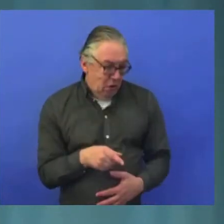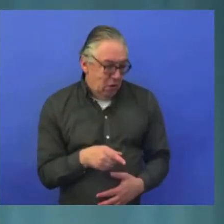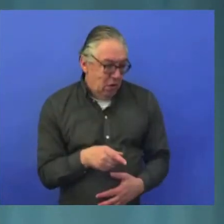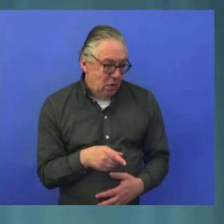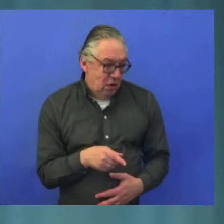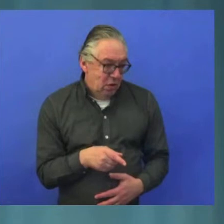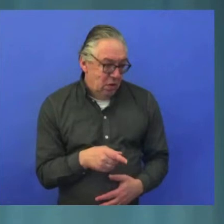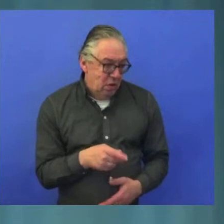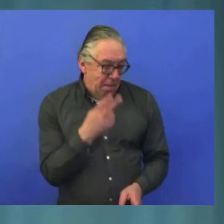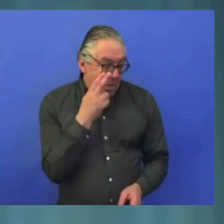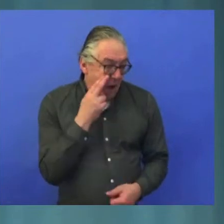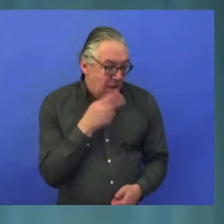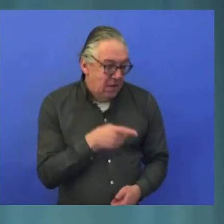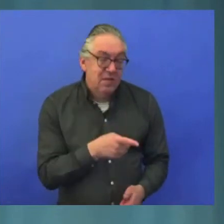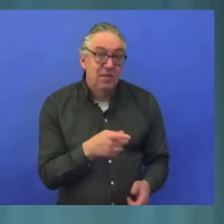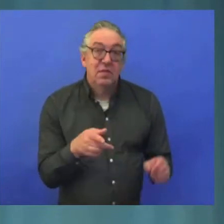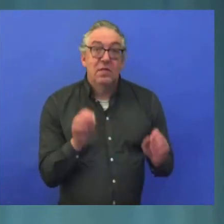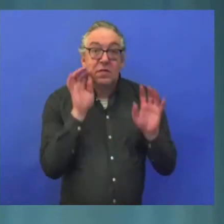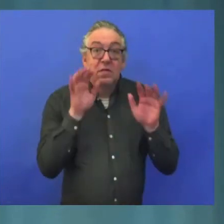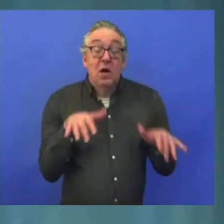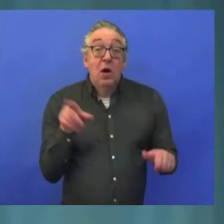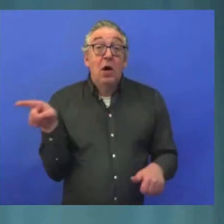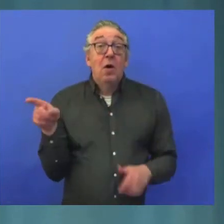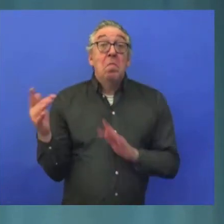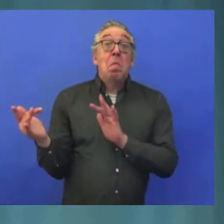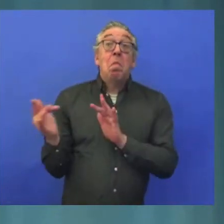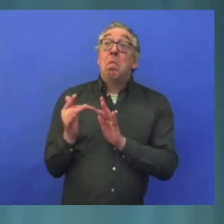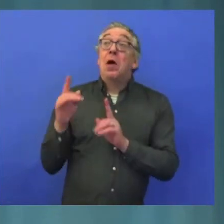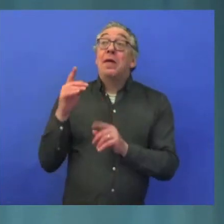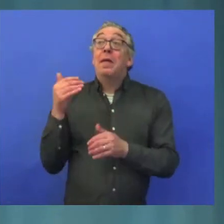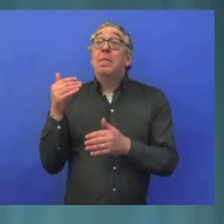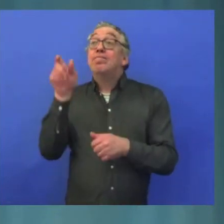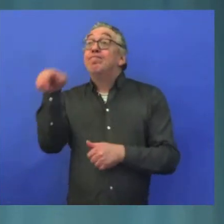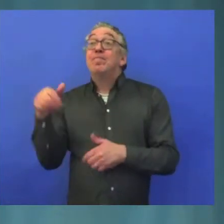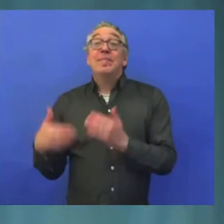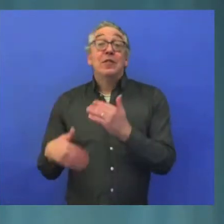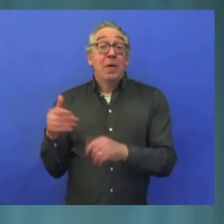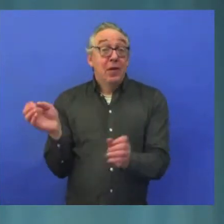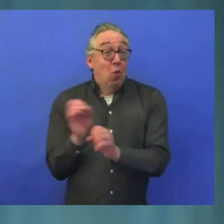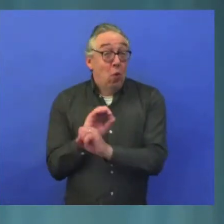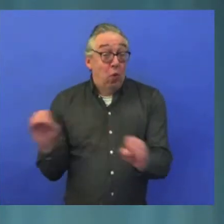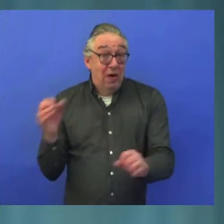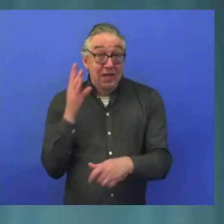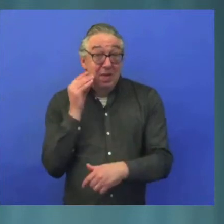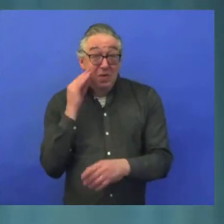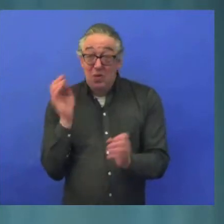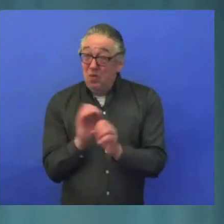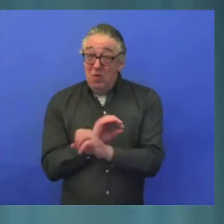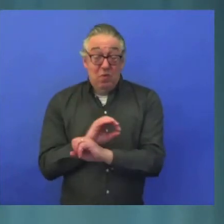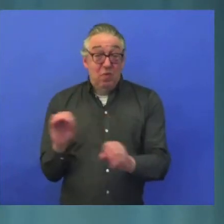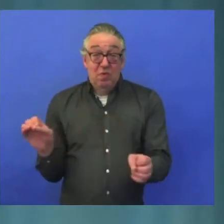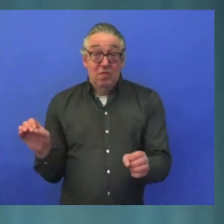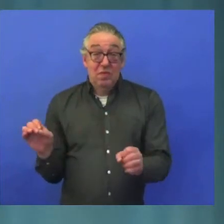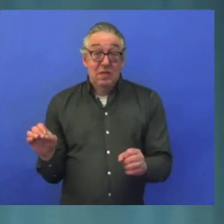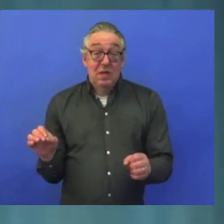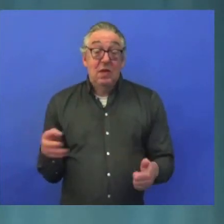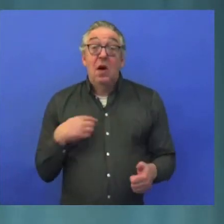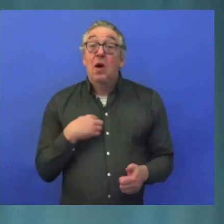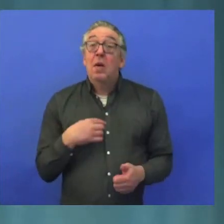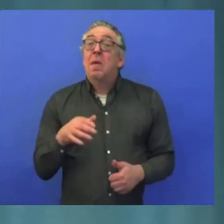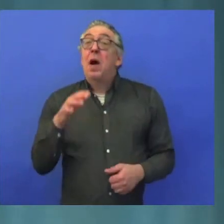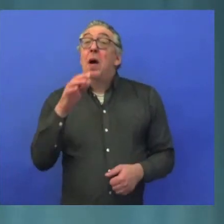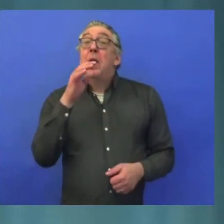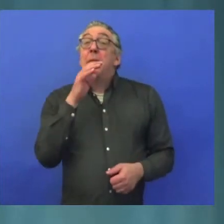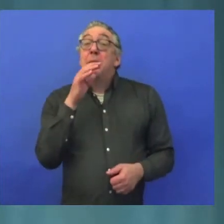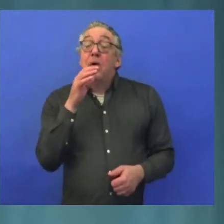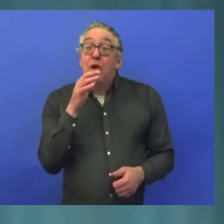before. But my mother, sure, she tried to put me in something soft and to